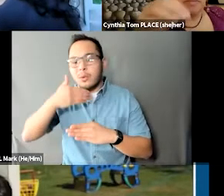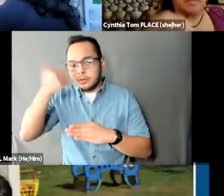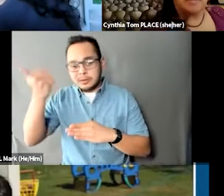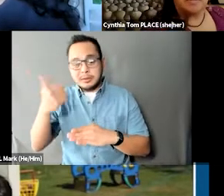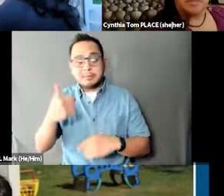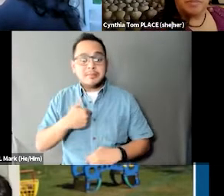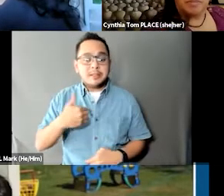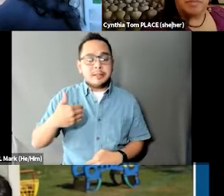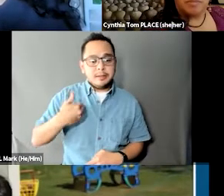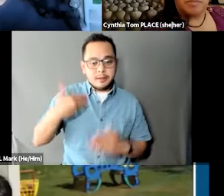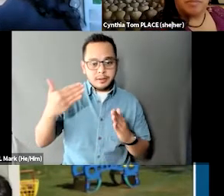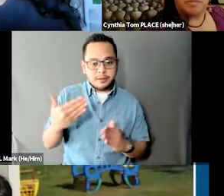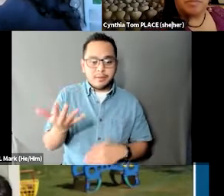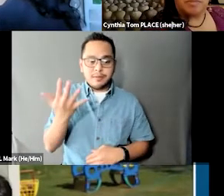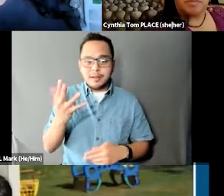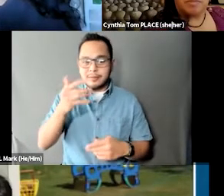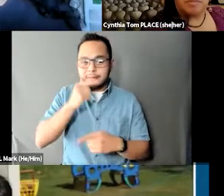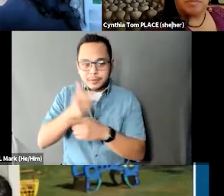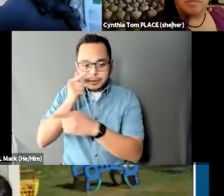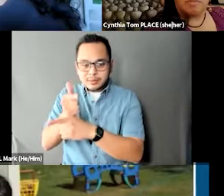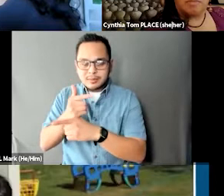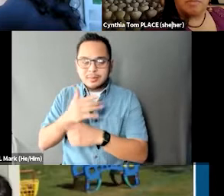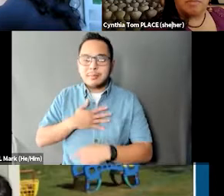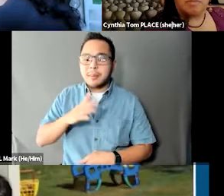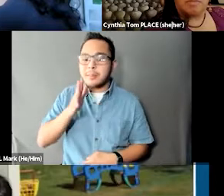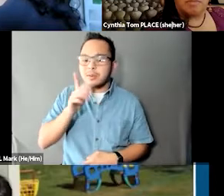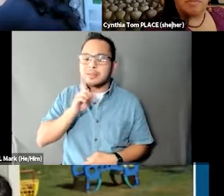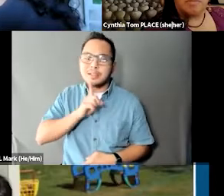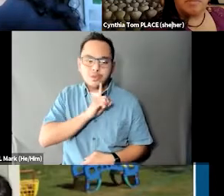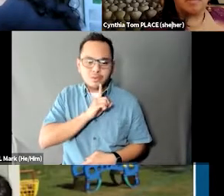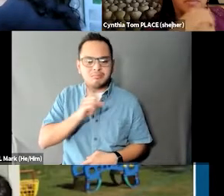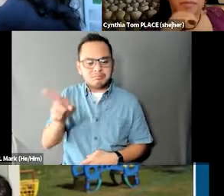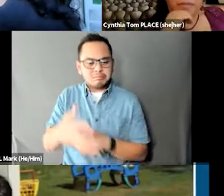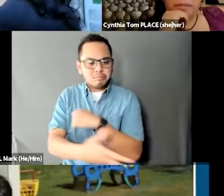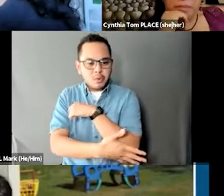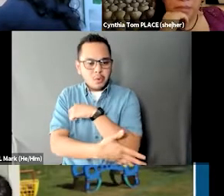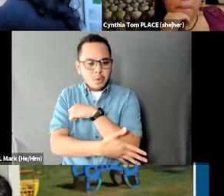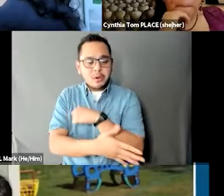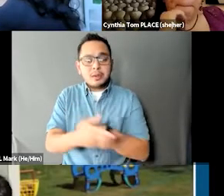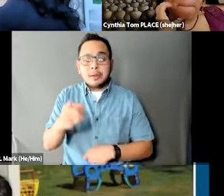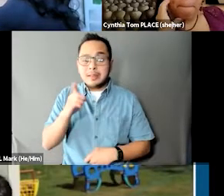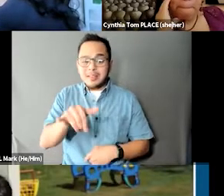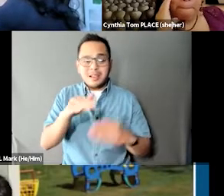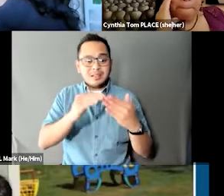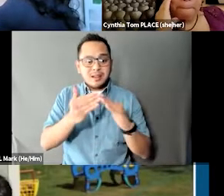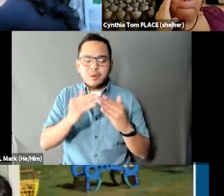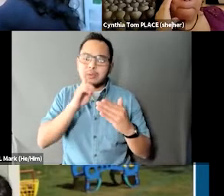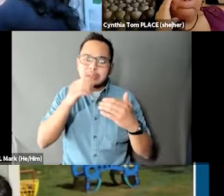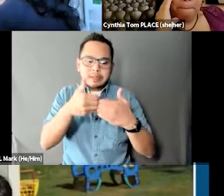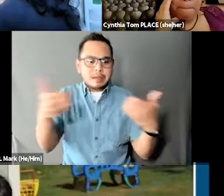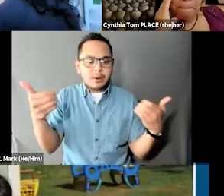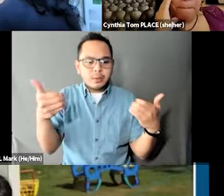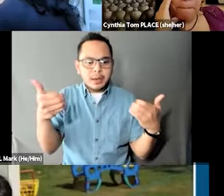5, and I was raised by a single mother in poverty. And we grew up in that town that was highly segregated well into the